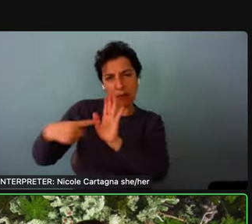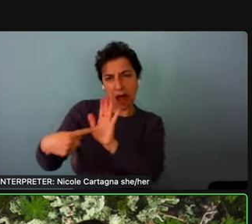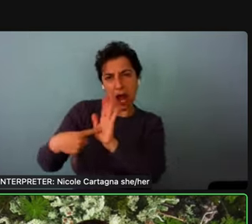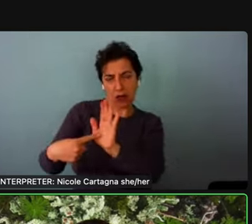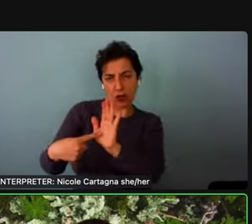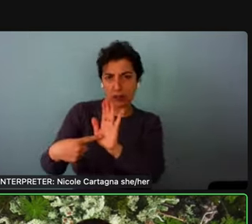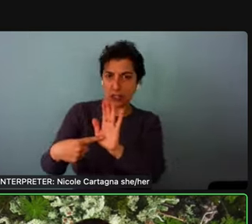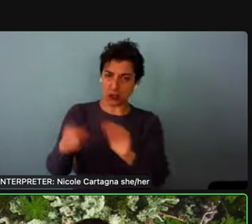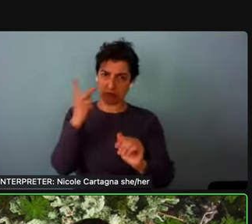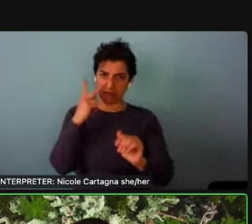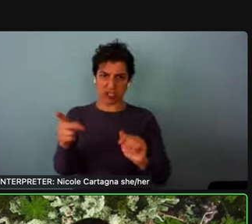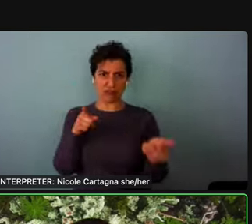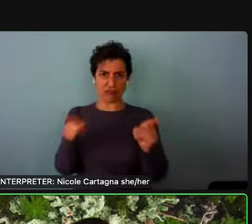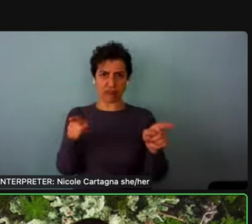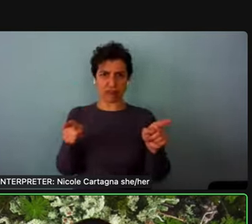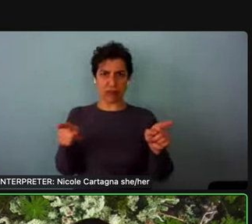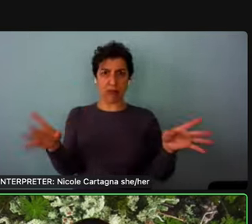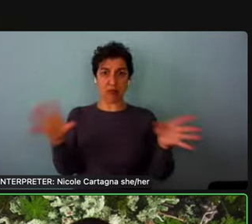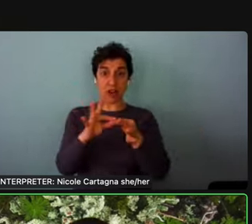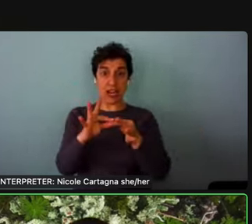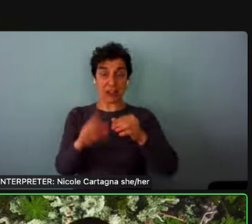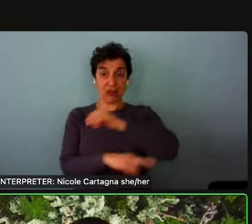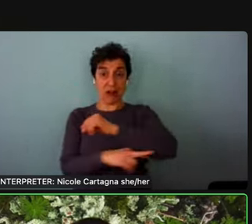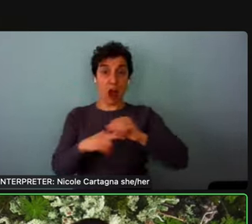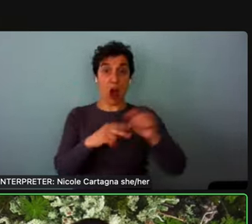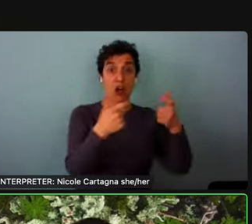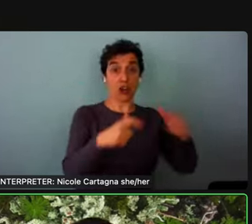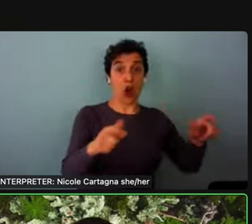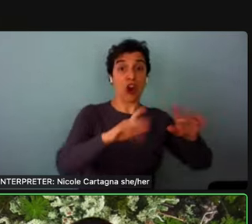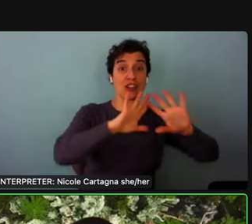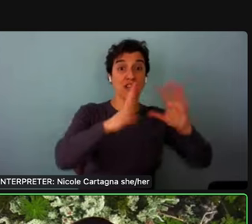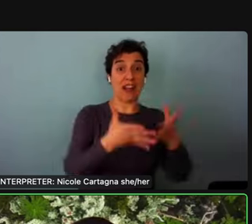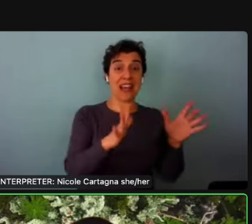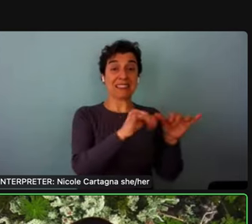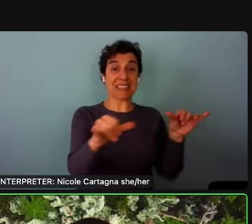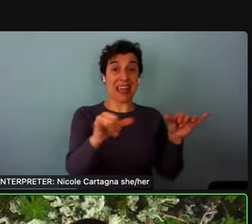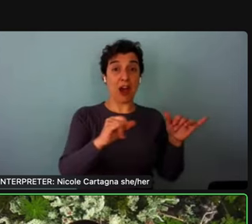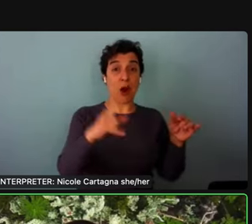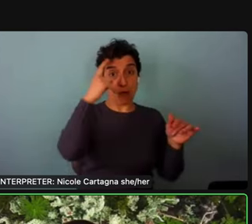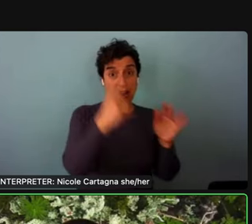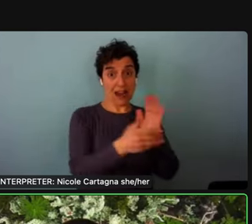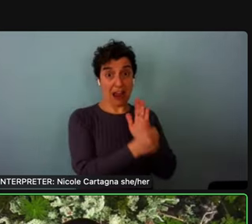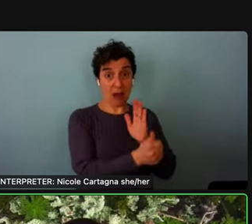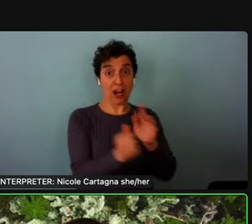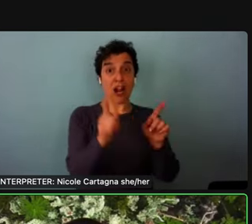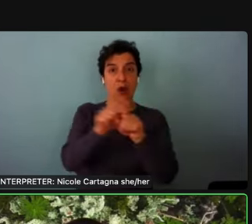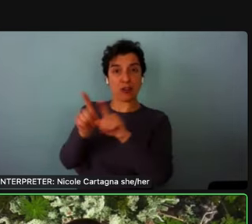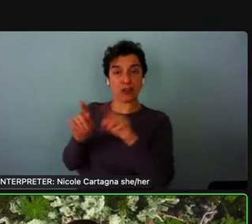bridge the gap between large-scale brain networks and micro-scale organizations.